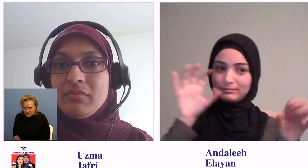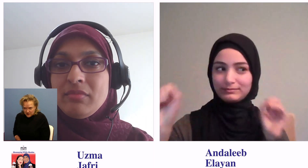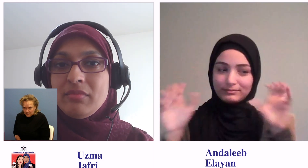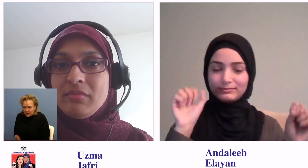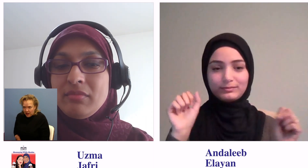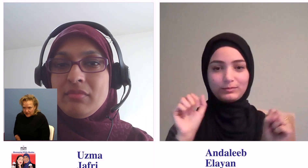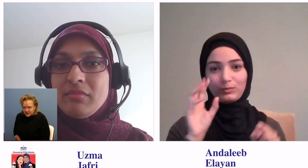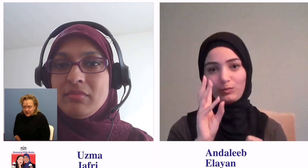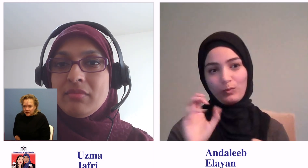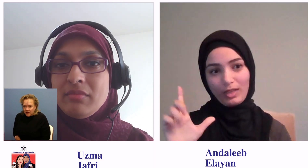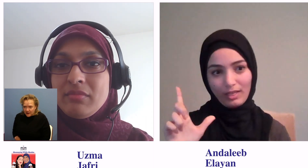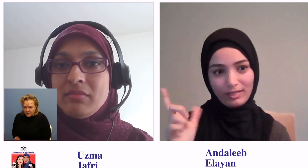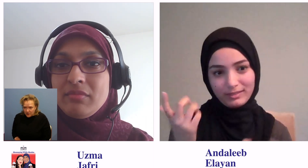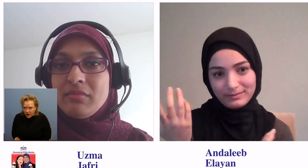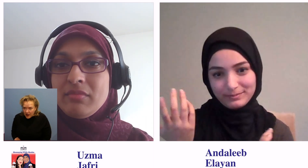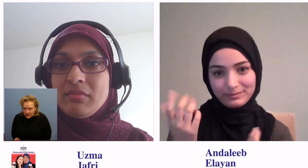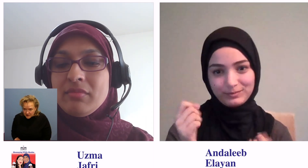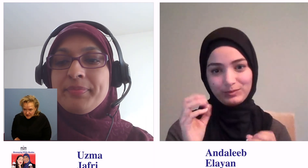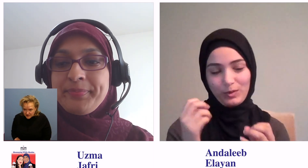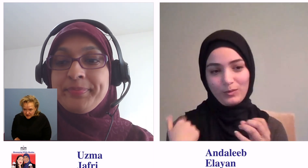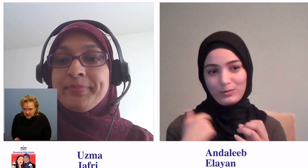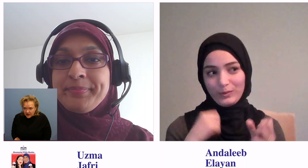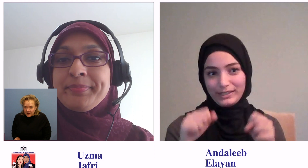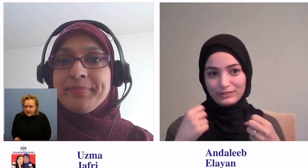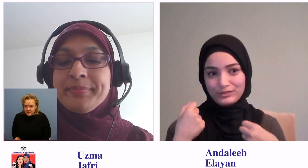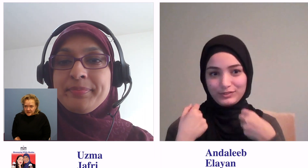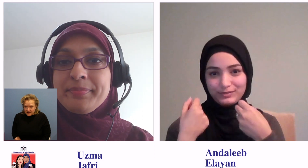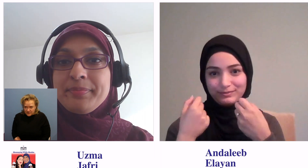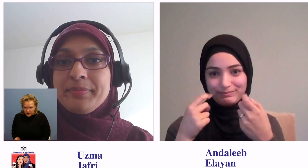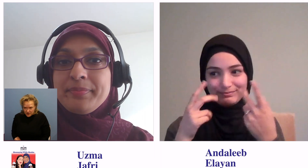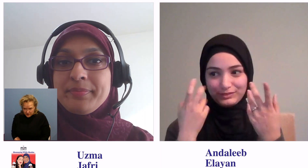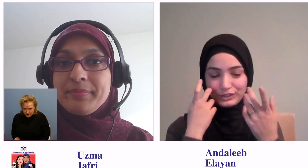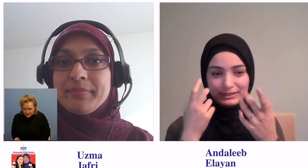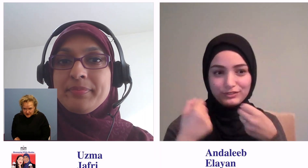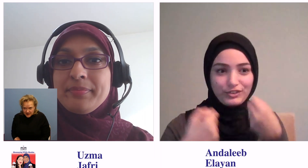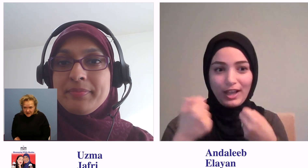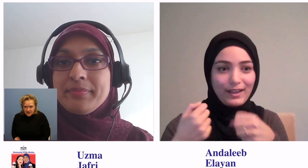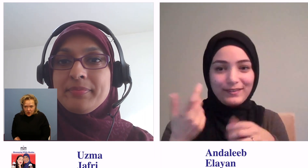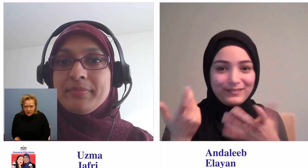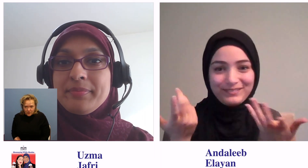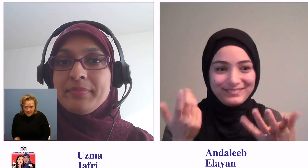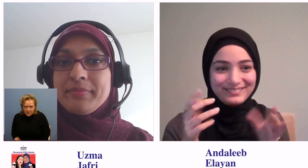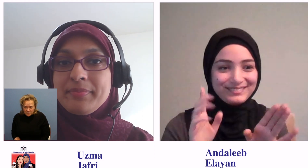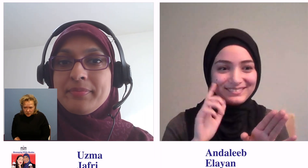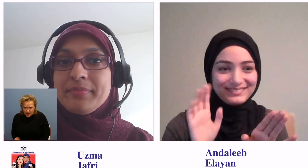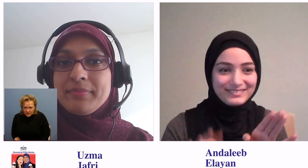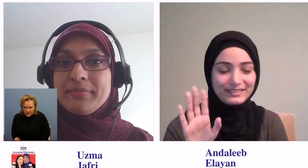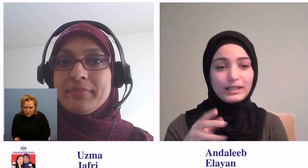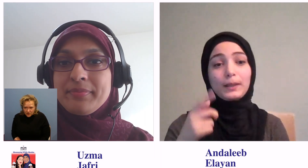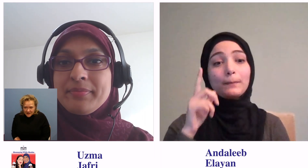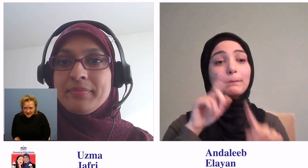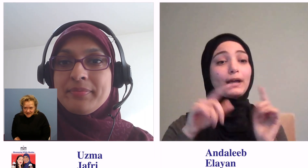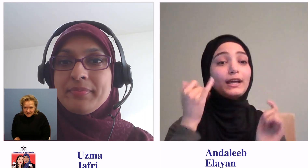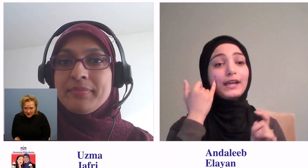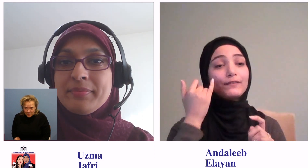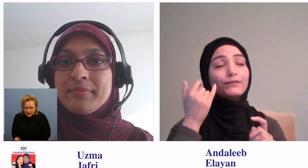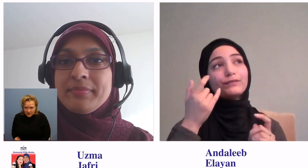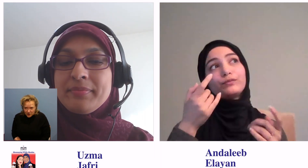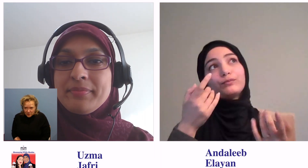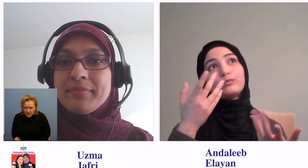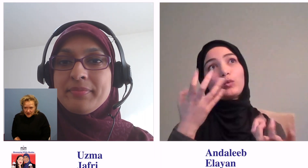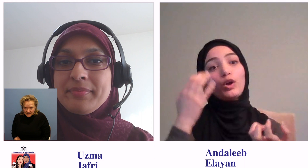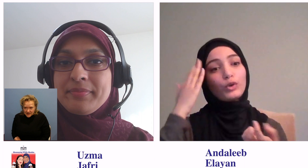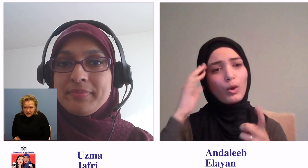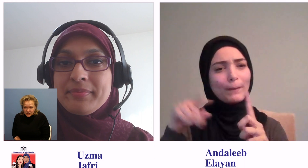deaf people obviously rely on their eyes instead of their ears. So if you think about driving, it really is about,